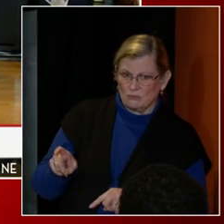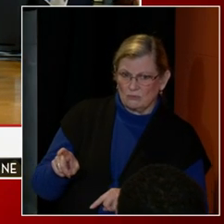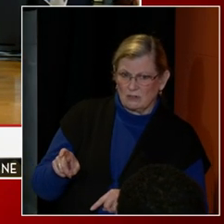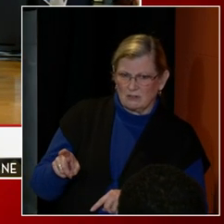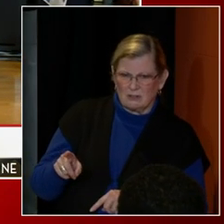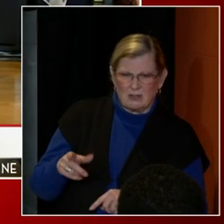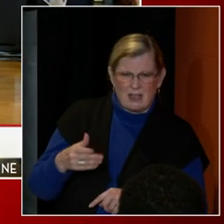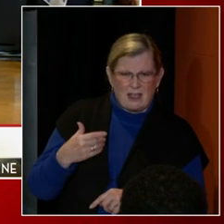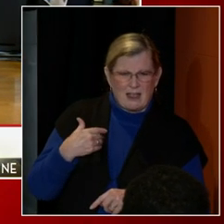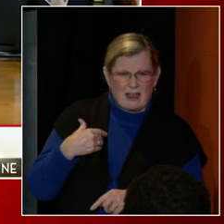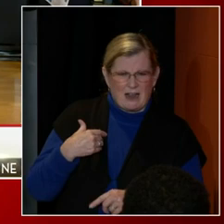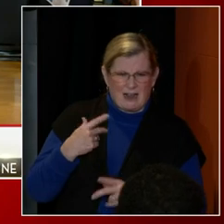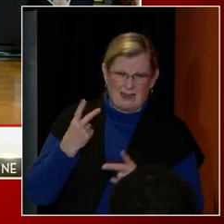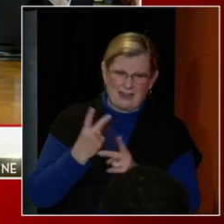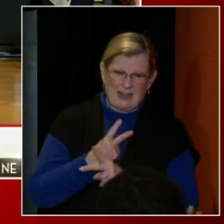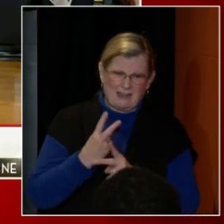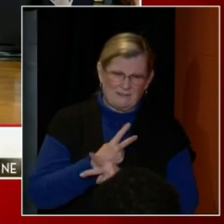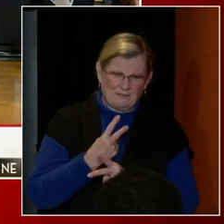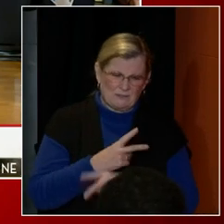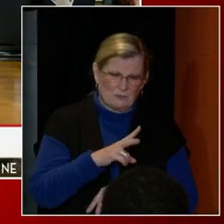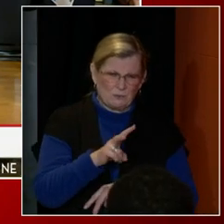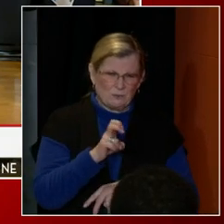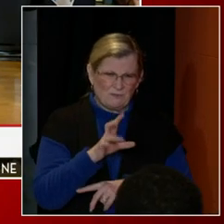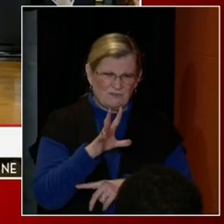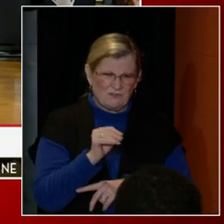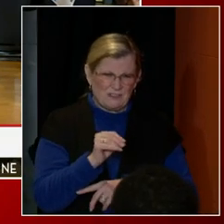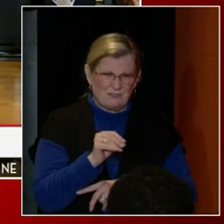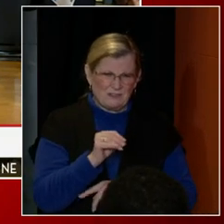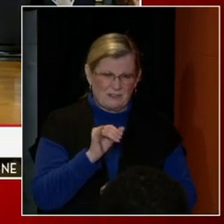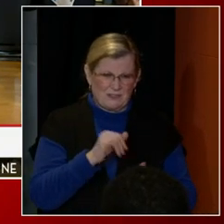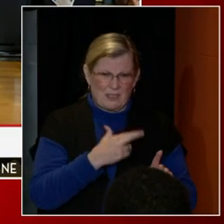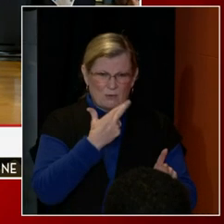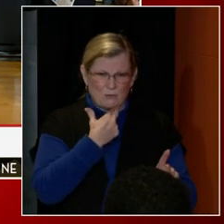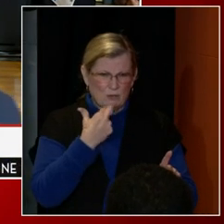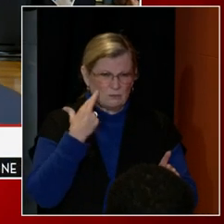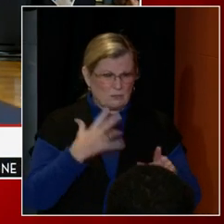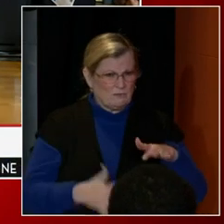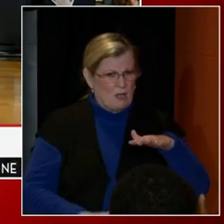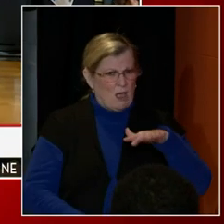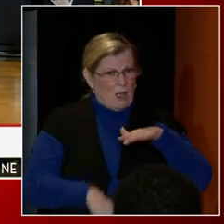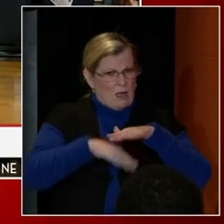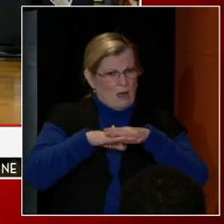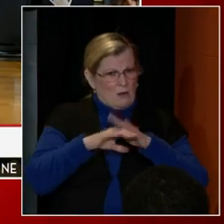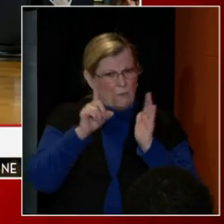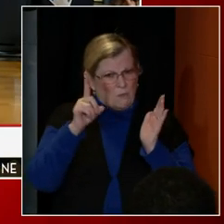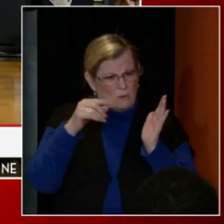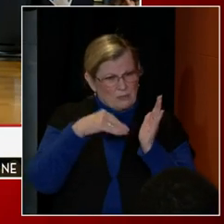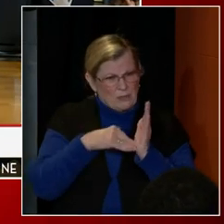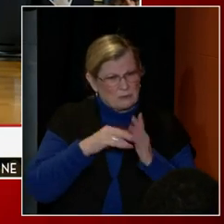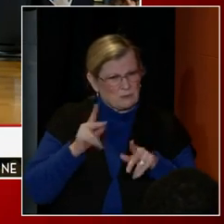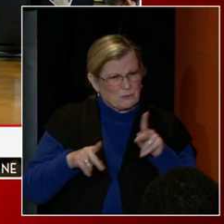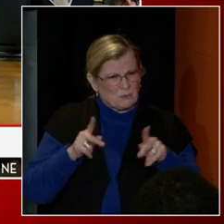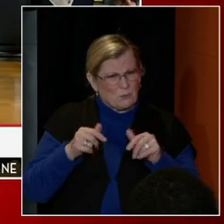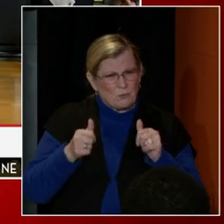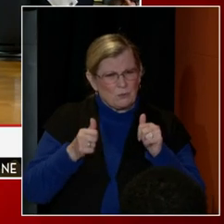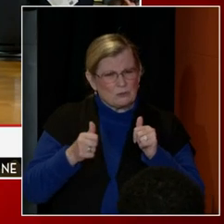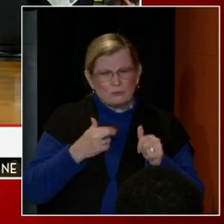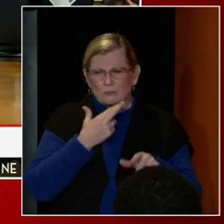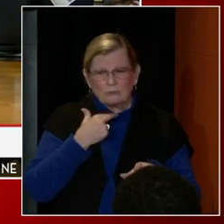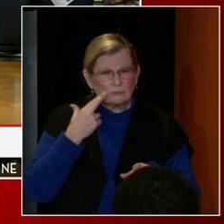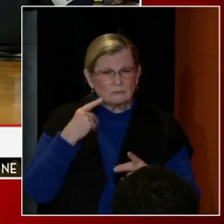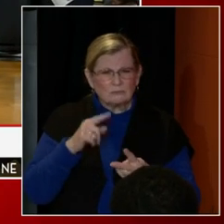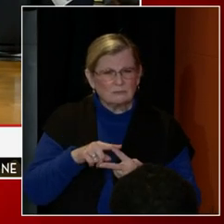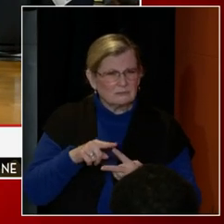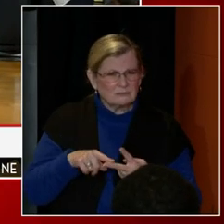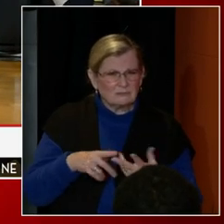250 comes from a restaurant that can hold, I assume, up to 1,000 people. Which restaurant is that? We have a couple, I think, that are